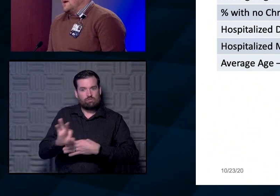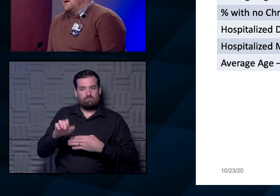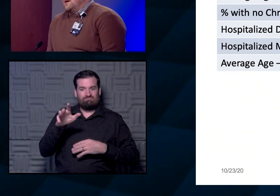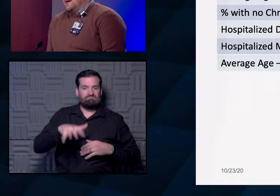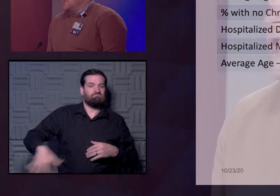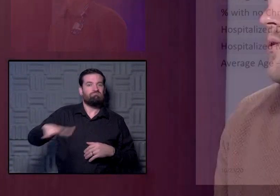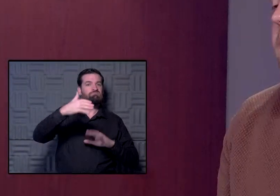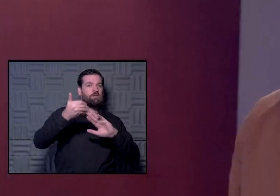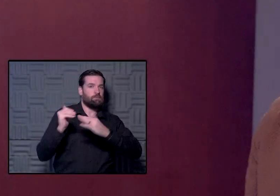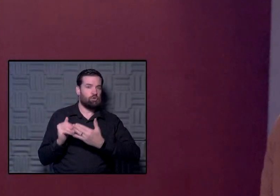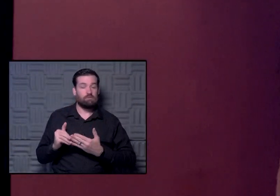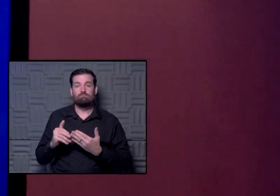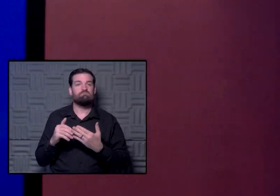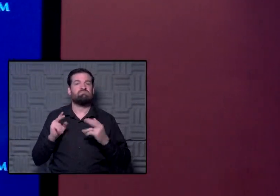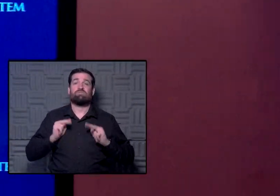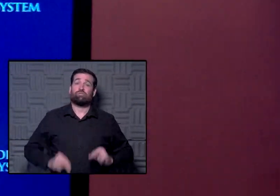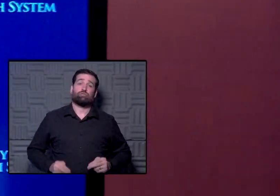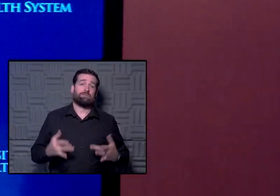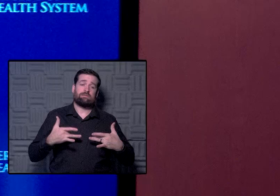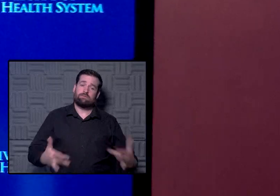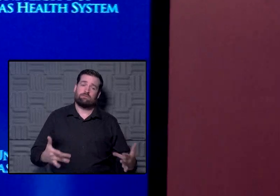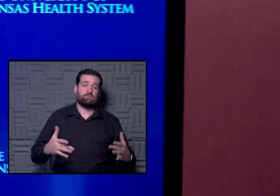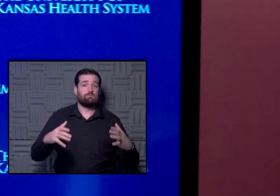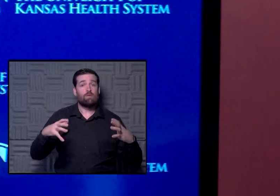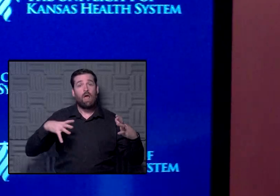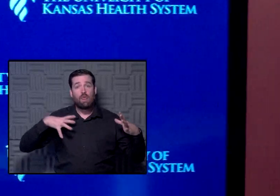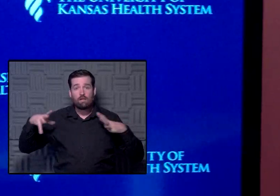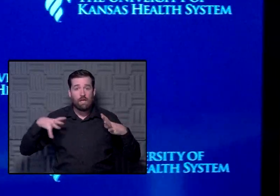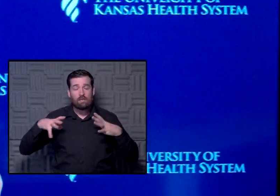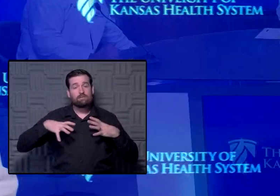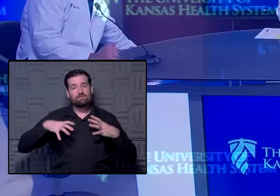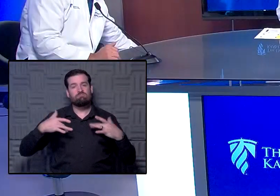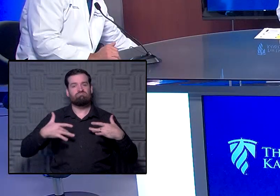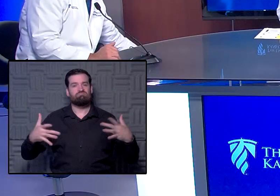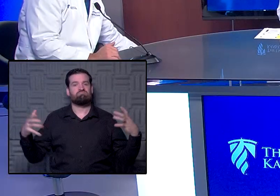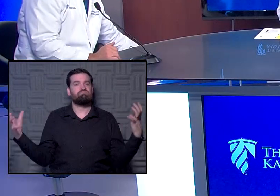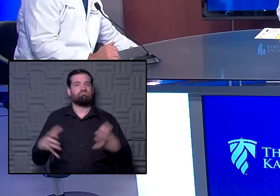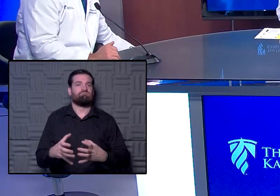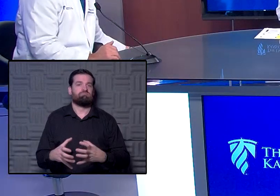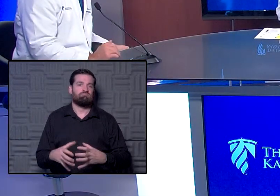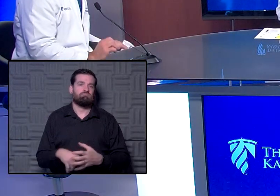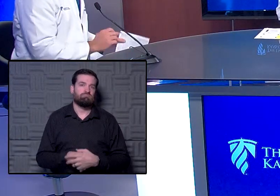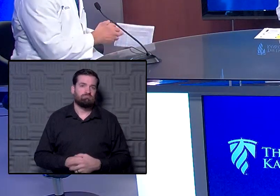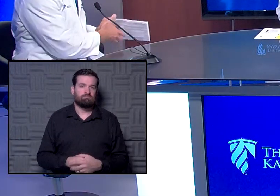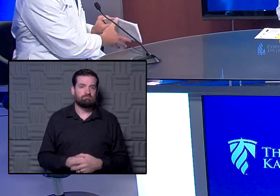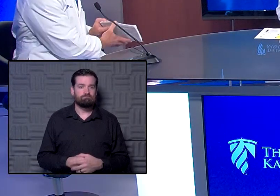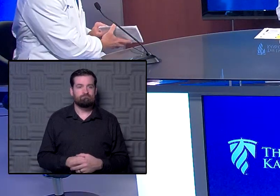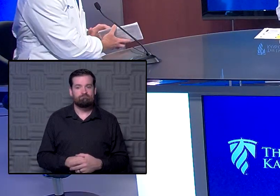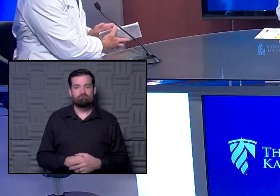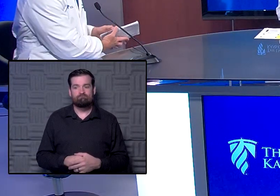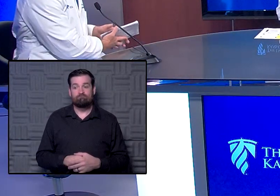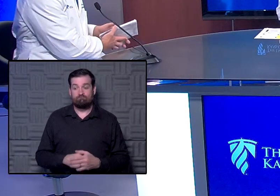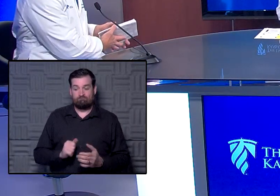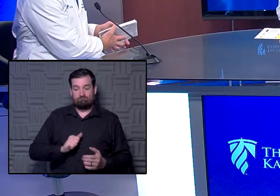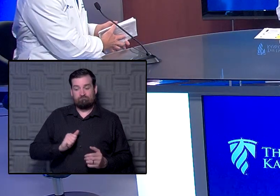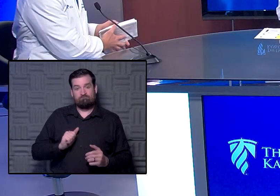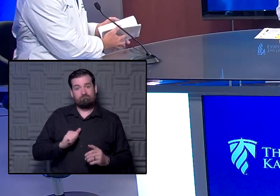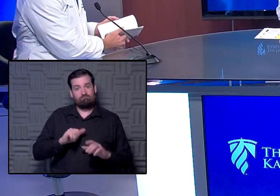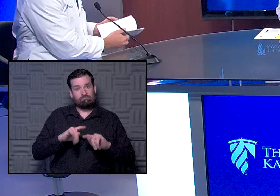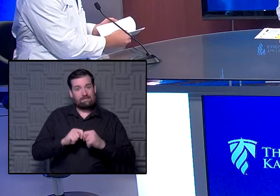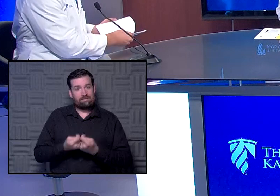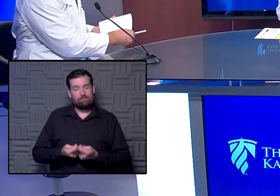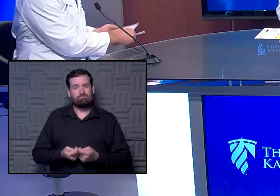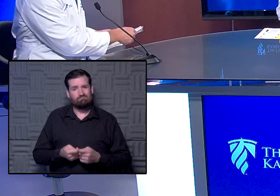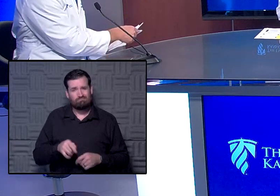So it's human nature during the holidays to gather. And so that's something that me and my team are